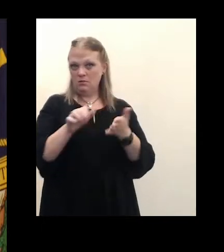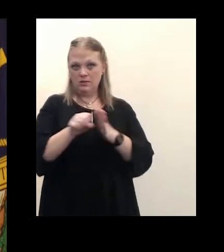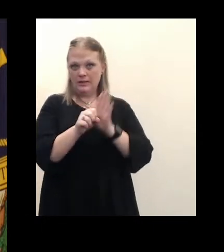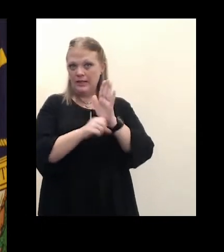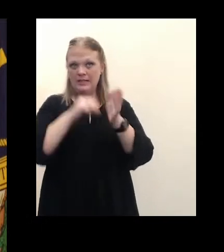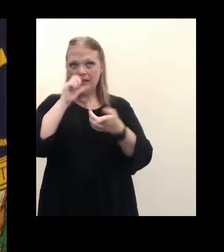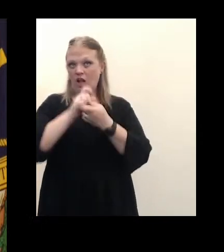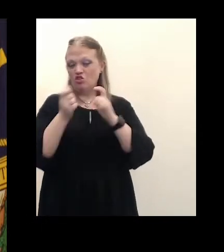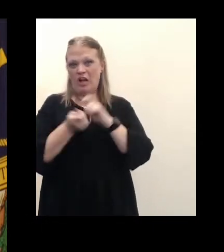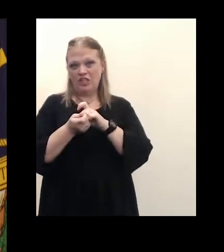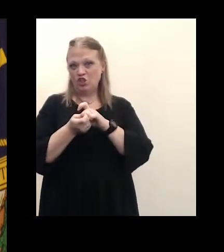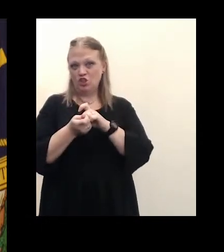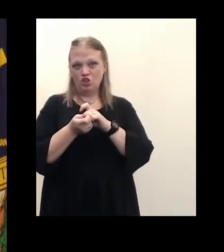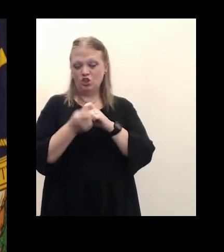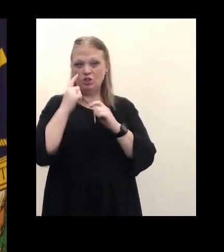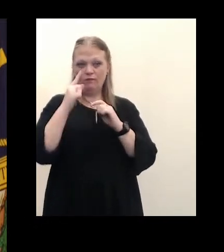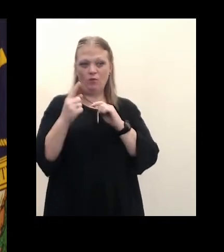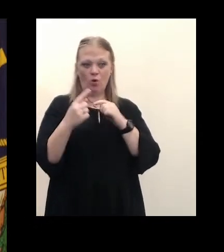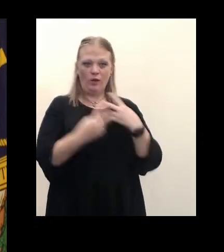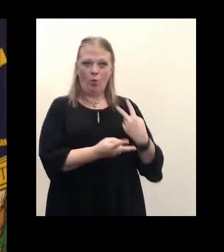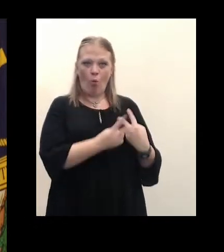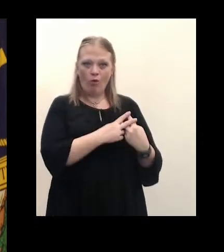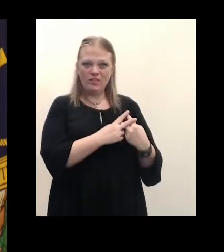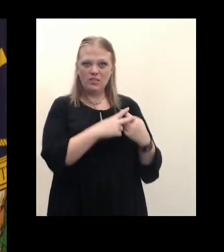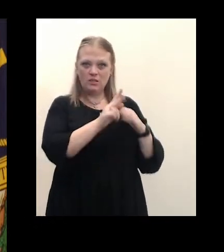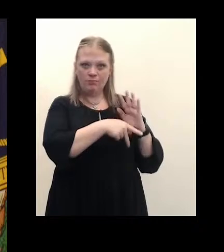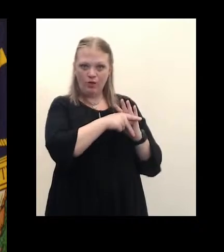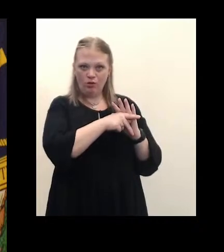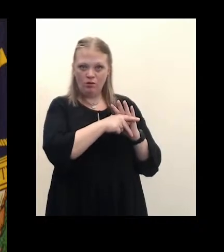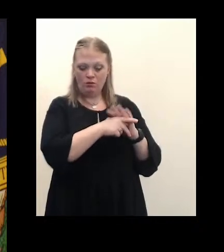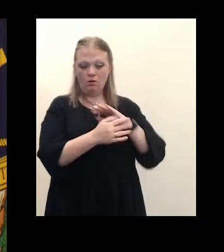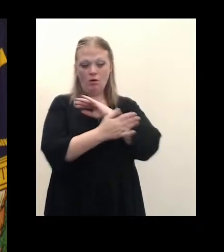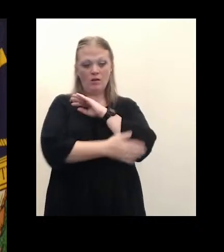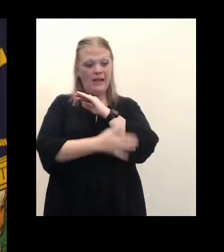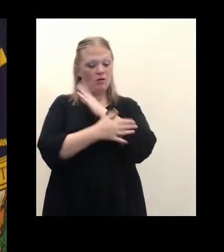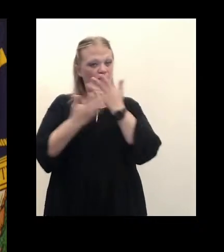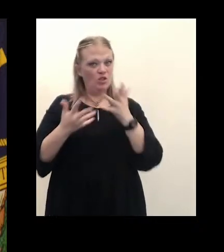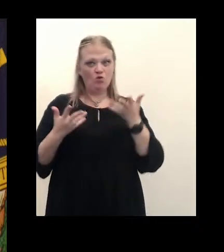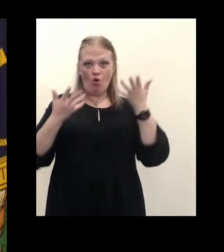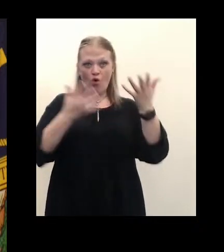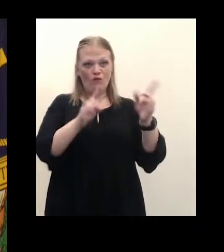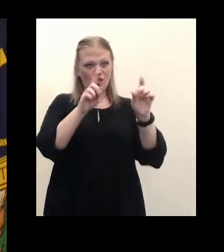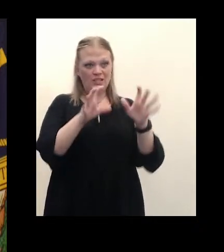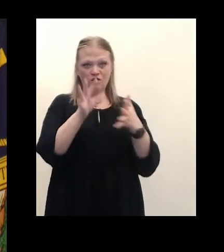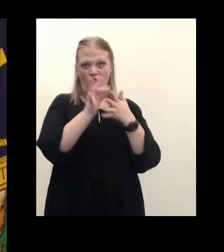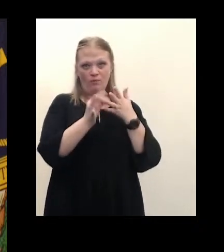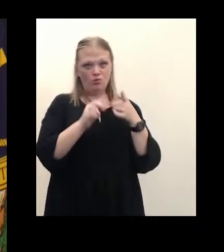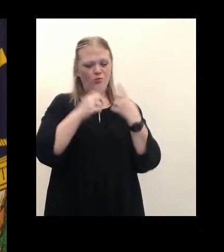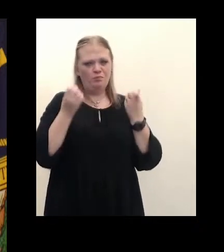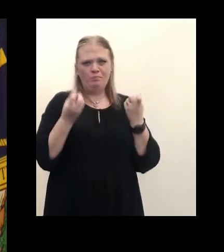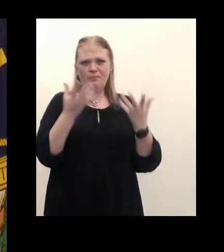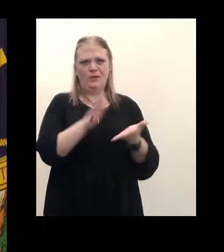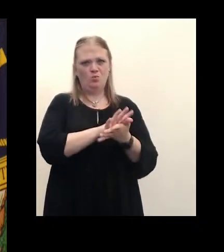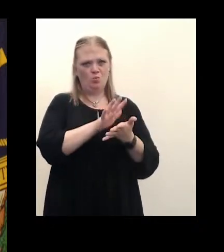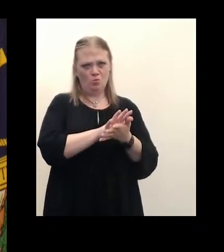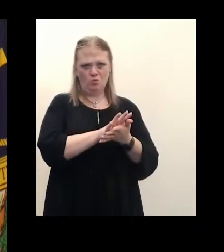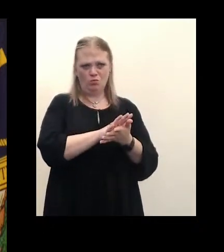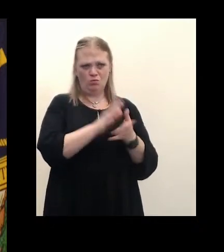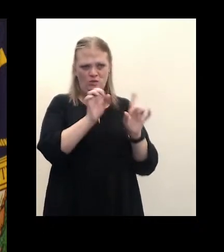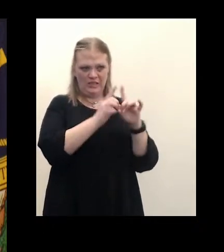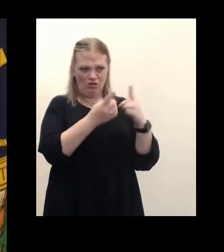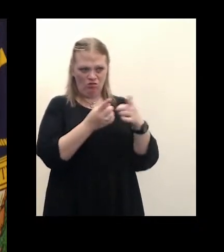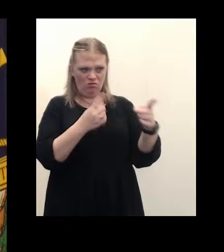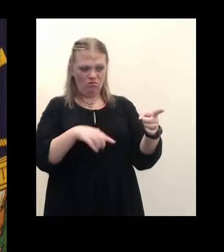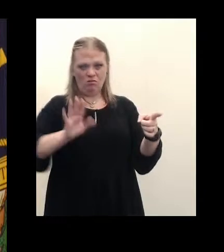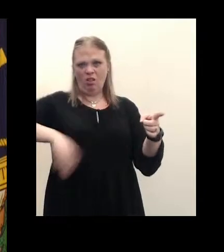with regards to the quarantine period. The county has offered testing options to many of the school districts, a lot of them which have not responded